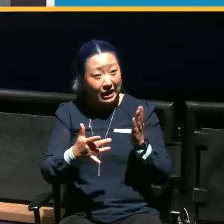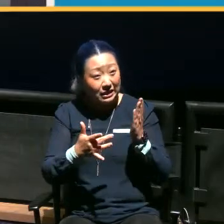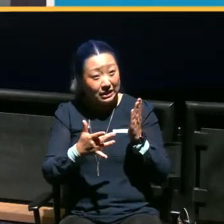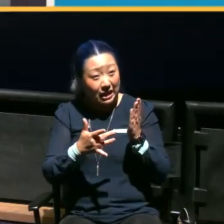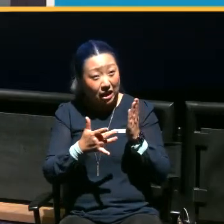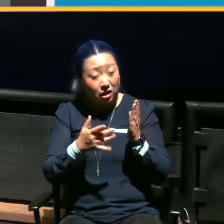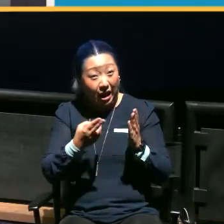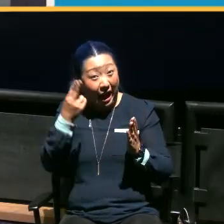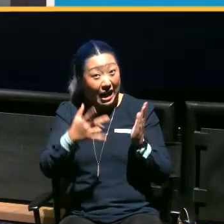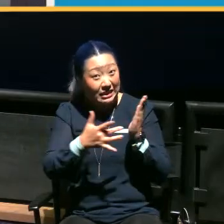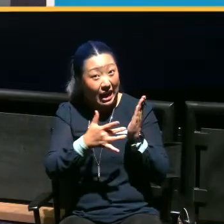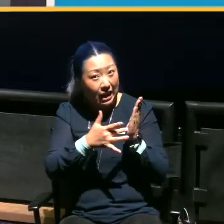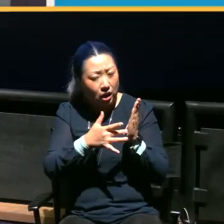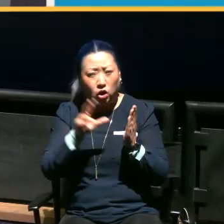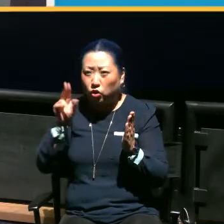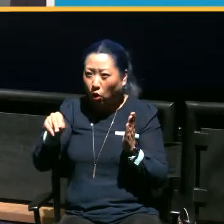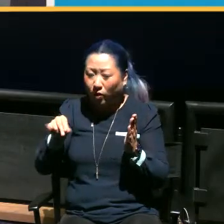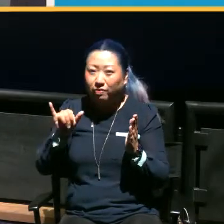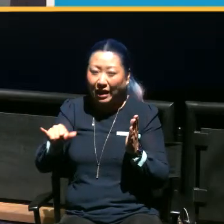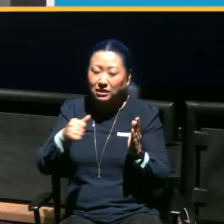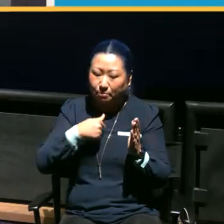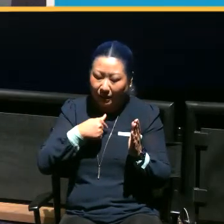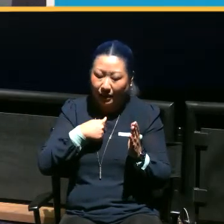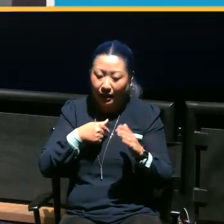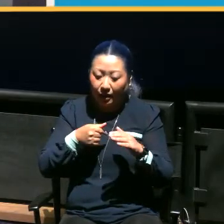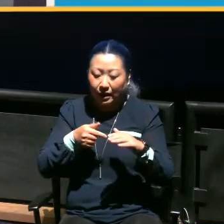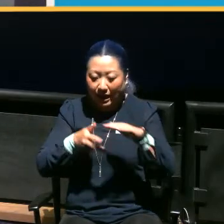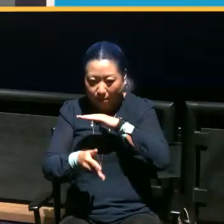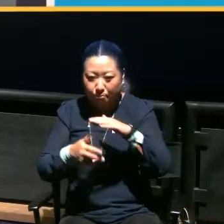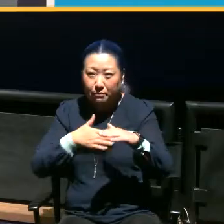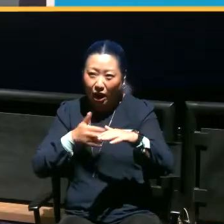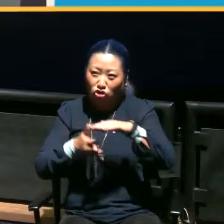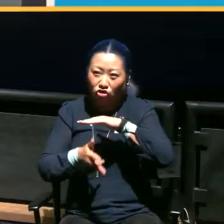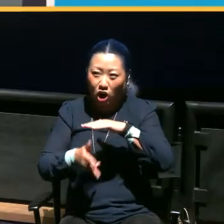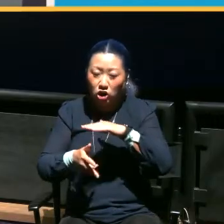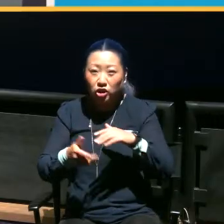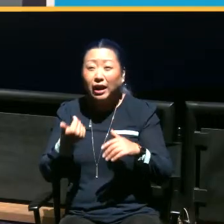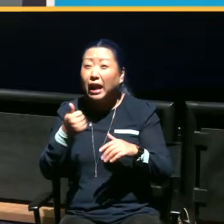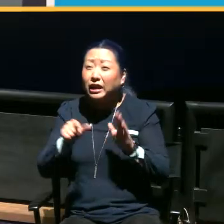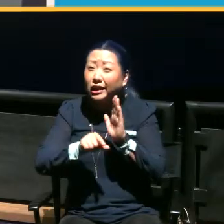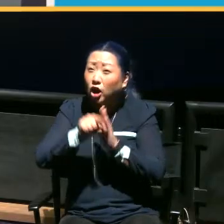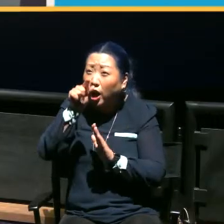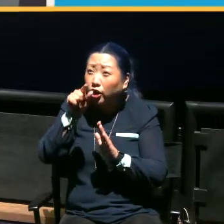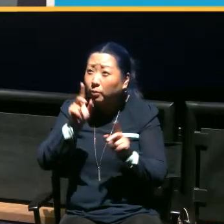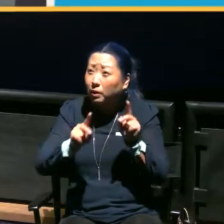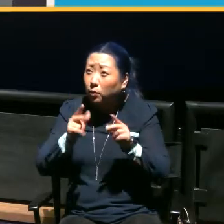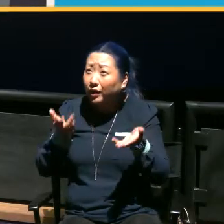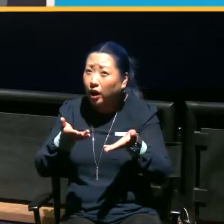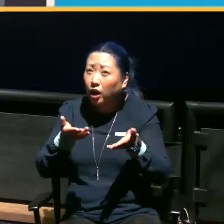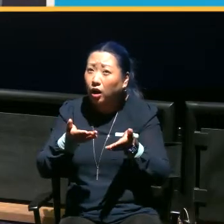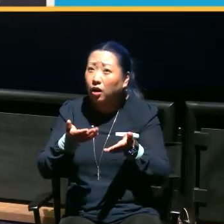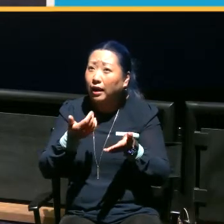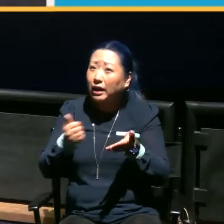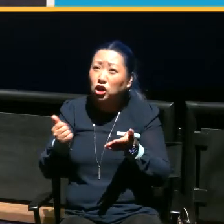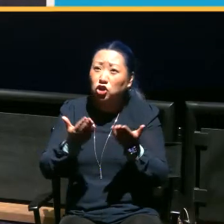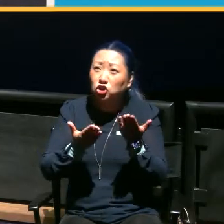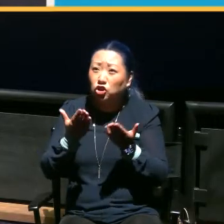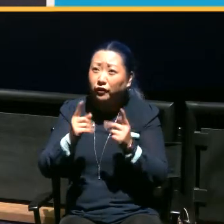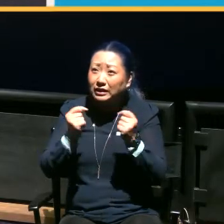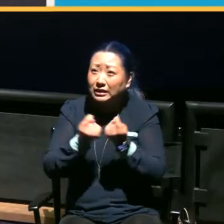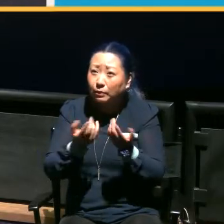garage." Right. And I don't know if any of the Goddard guys are here. Is anybody from the Goddard Space Flight Center on our servicing team here? I